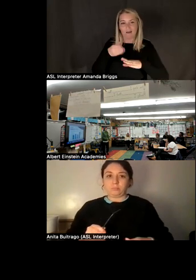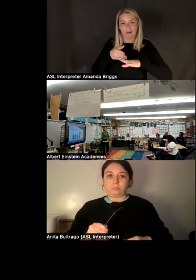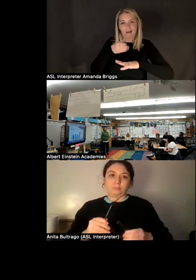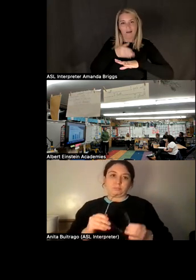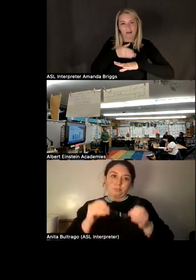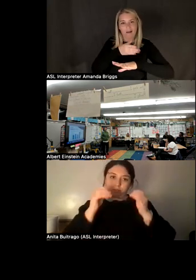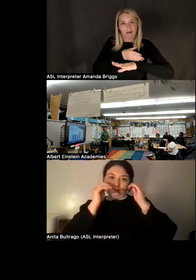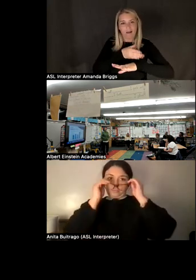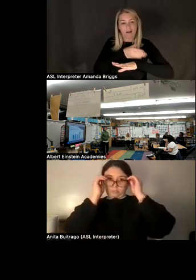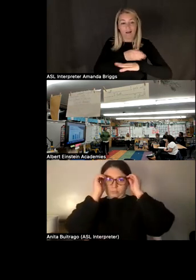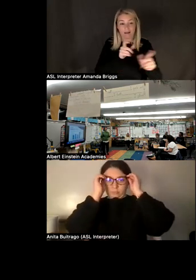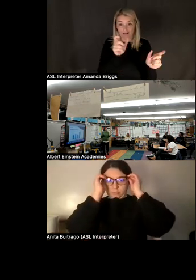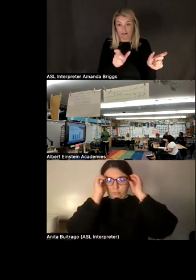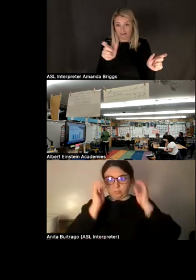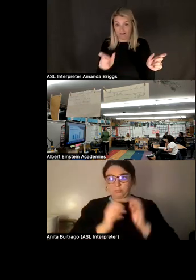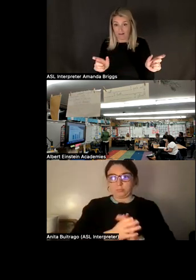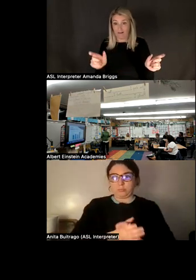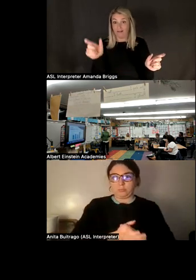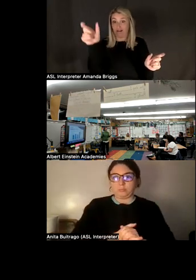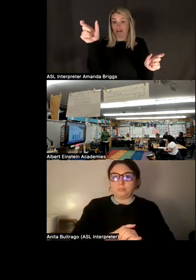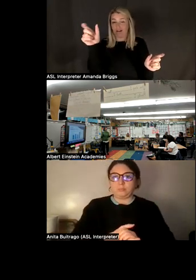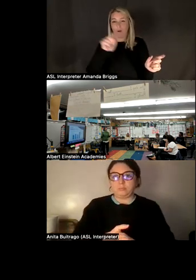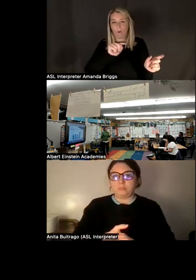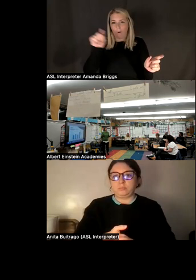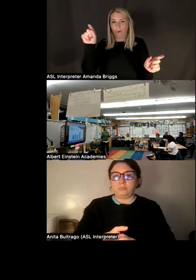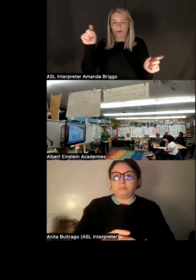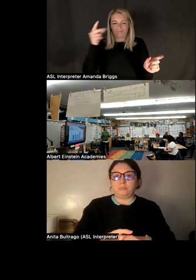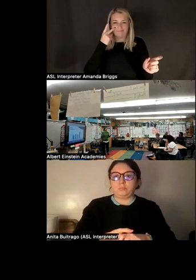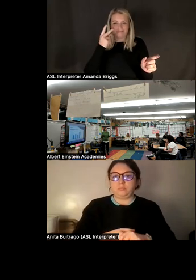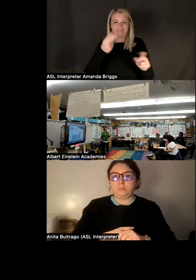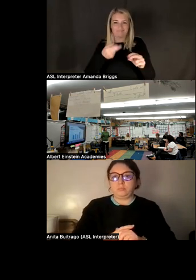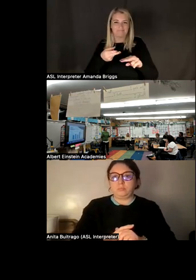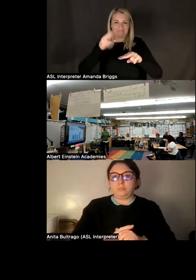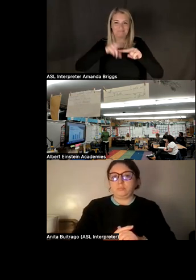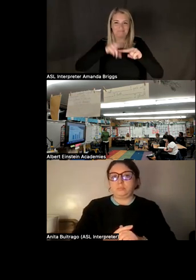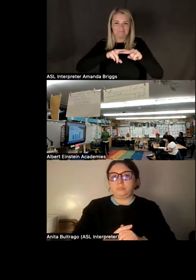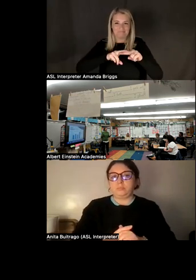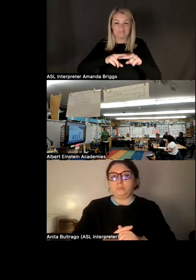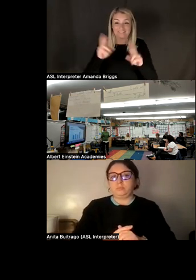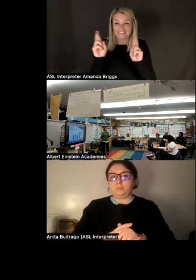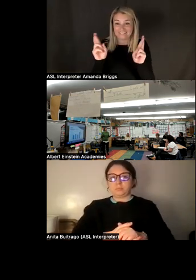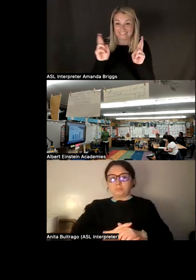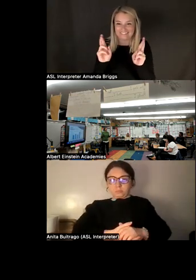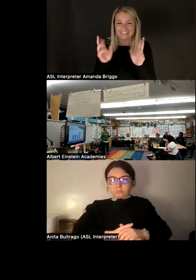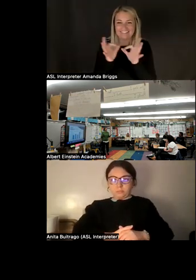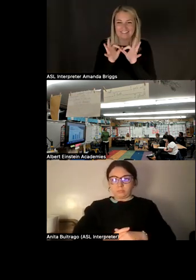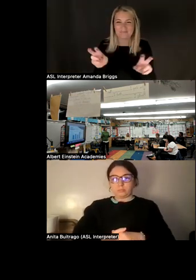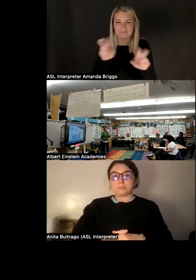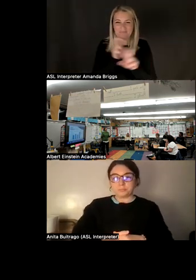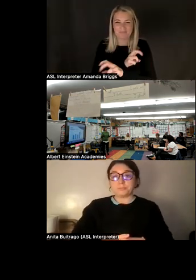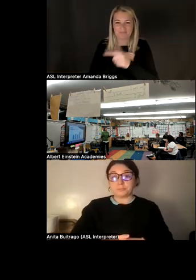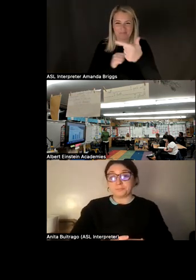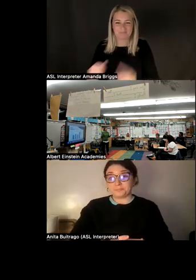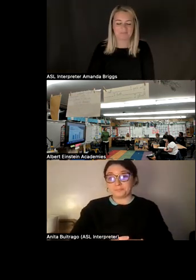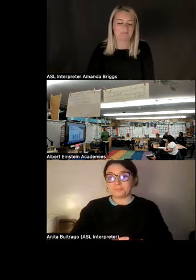because they were ready. But if we didn't notice this, we'd be still kind of like, what's going